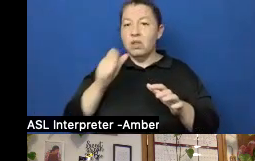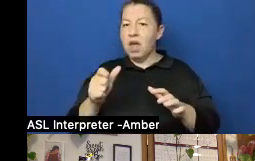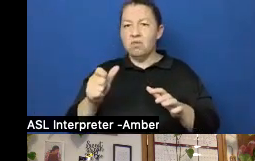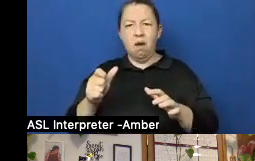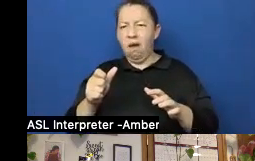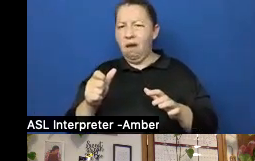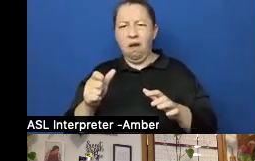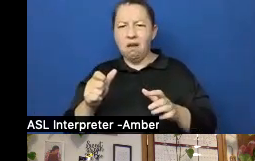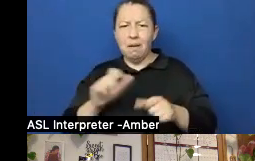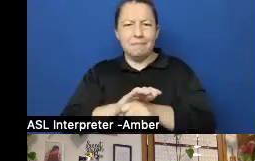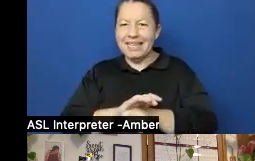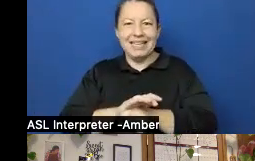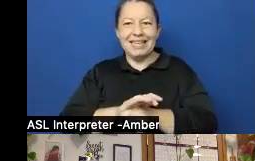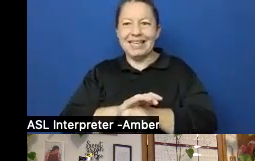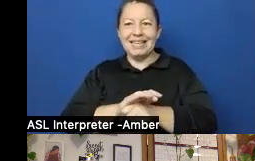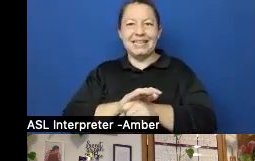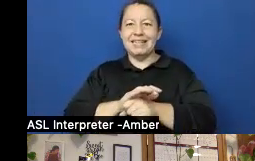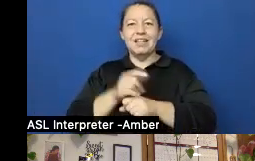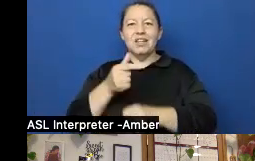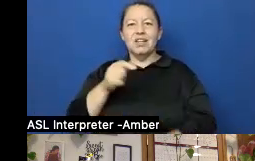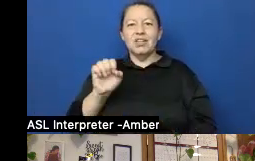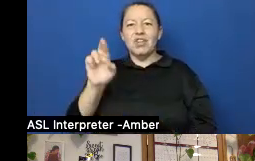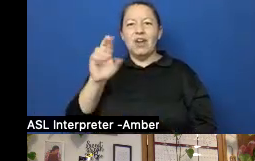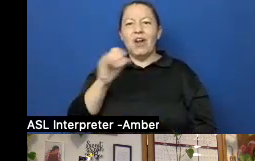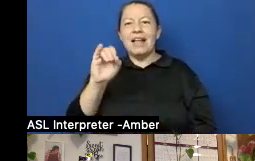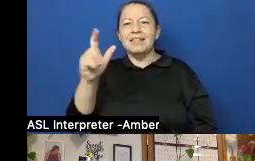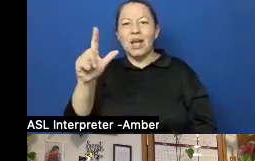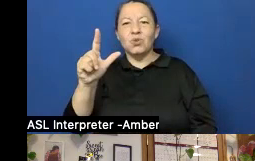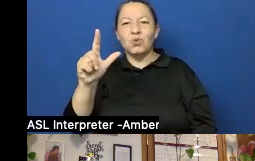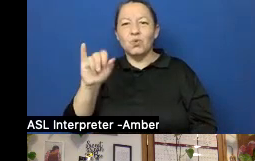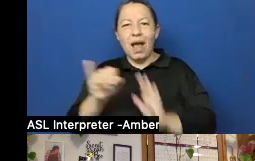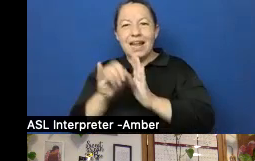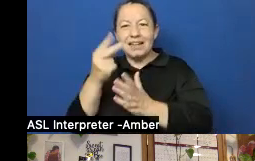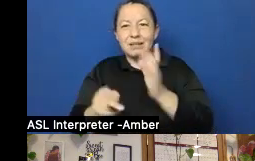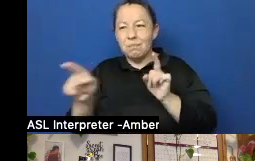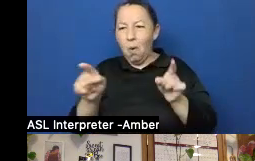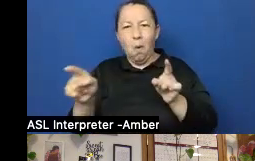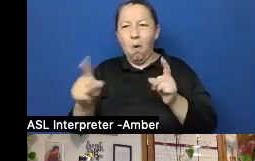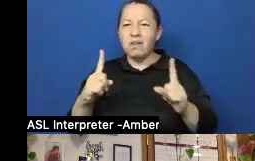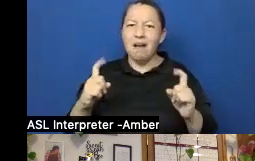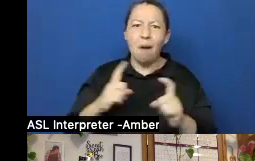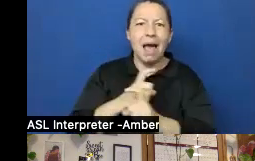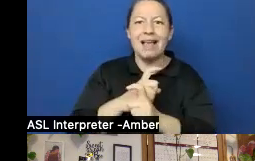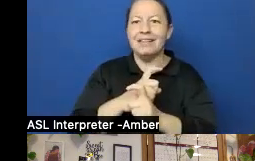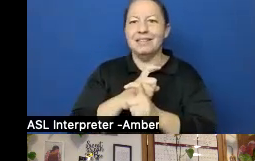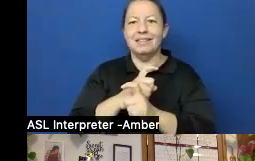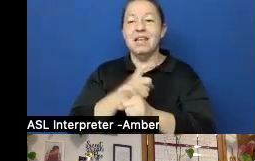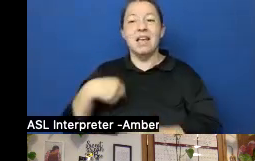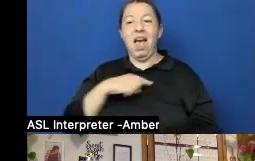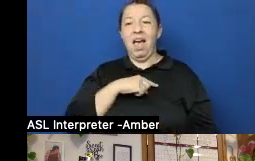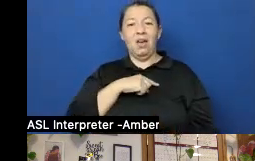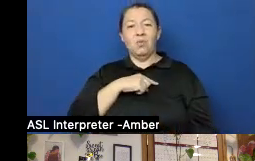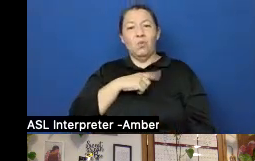gender and sexual identities. We consciously and unconsciously express our gendered selves